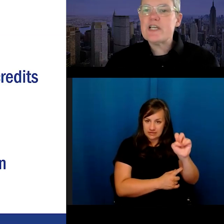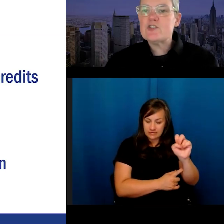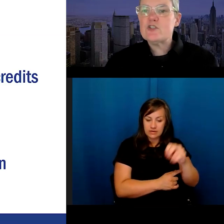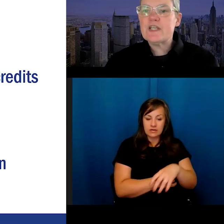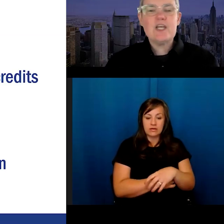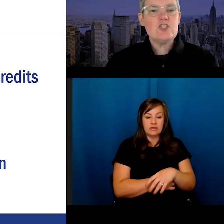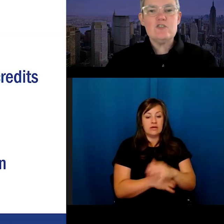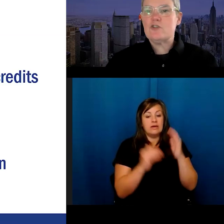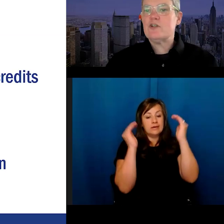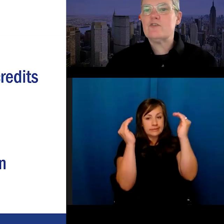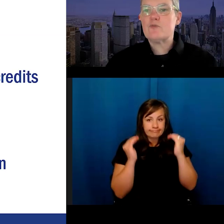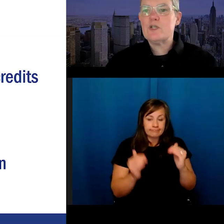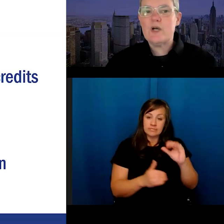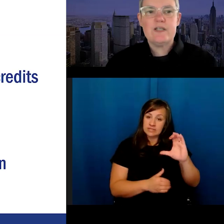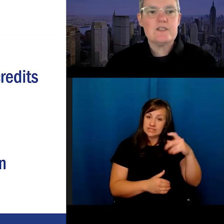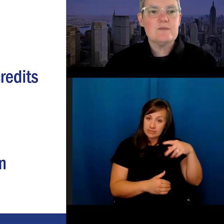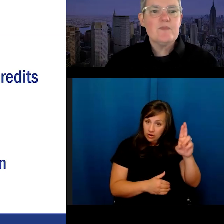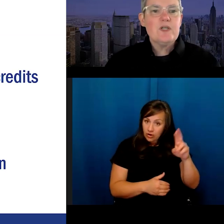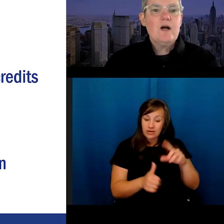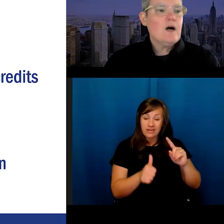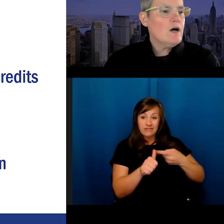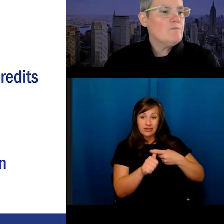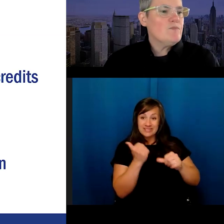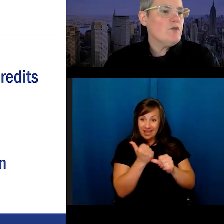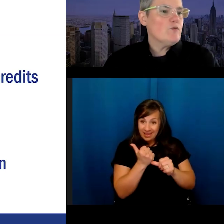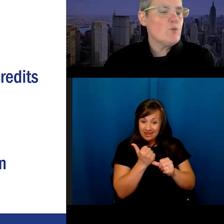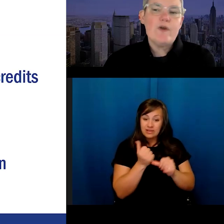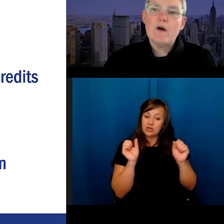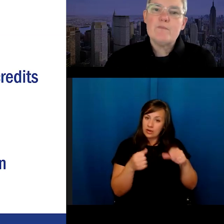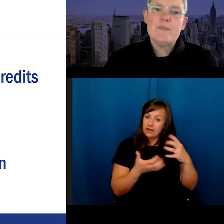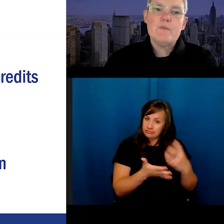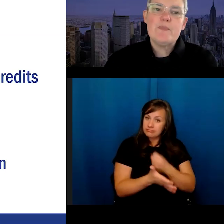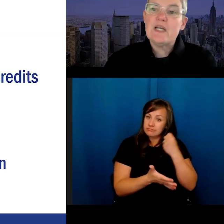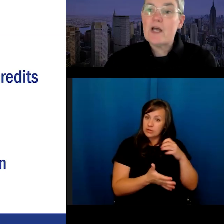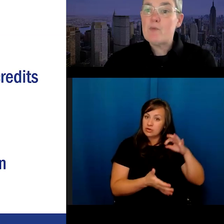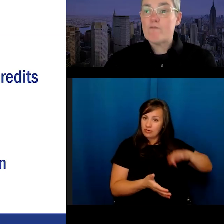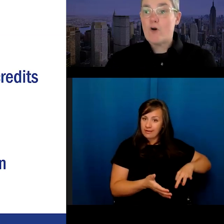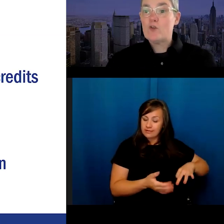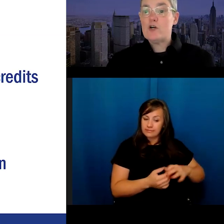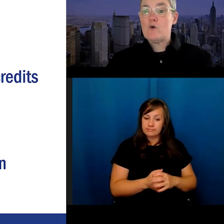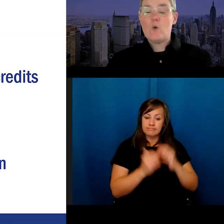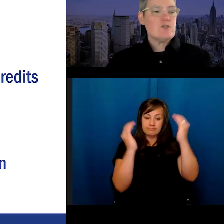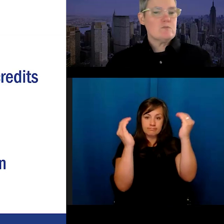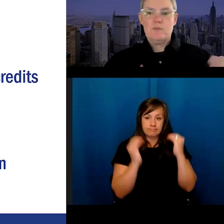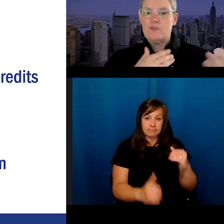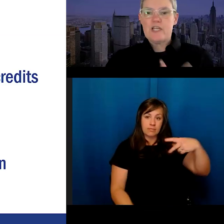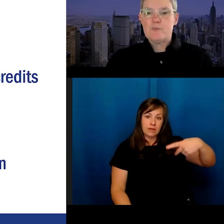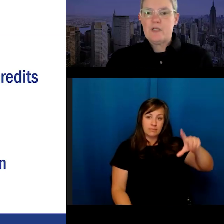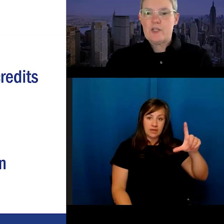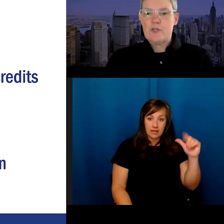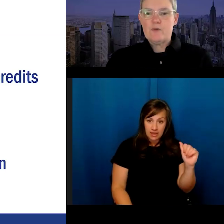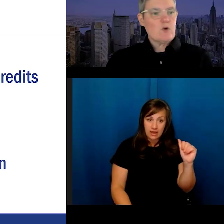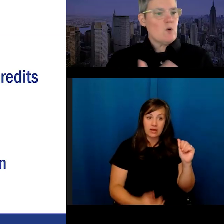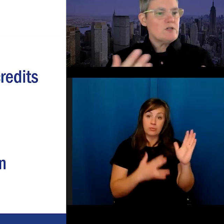CPR first aid certifications, you can earn 3 credits. With our PLA portfolio course, you